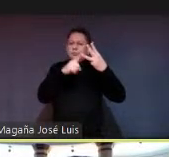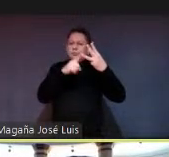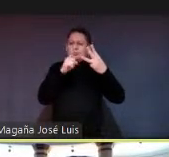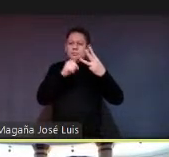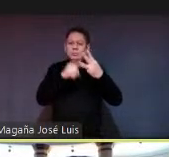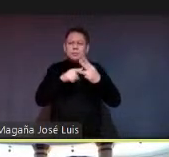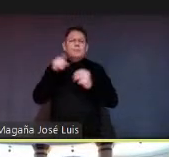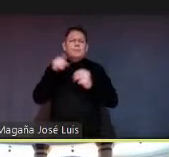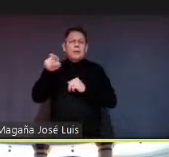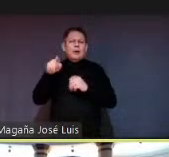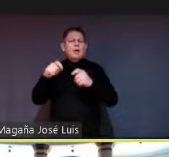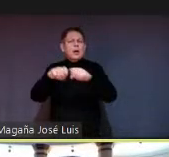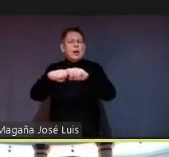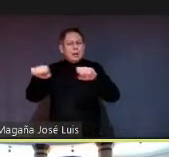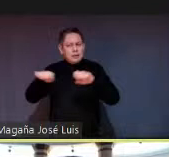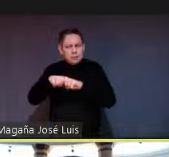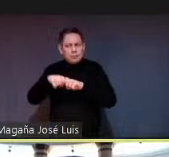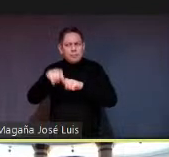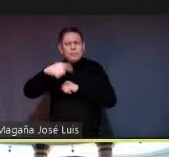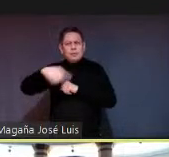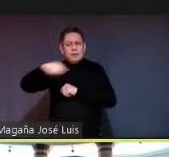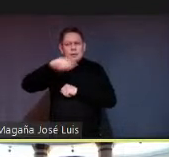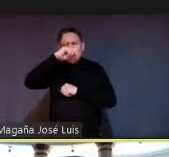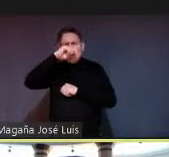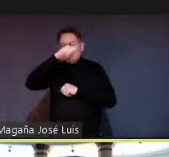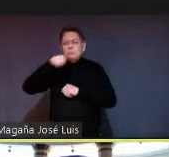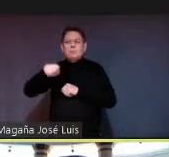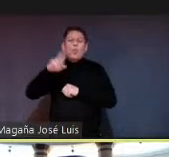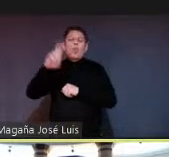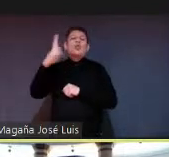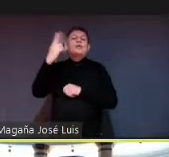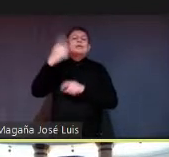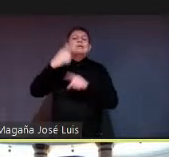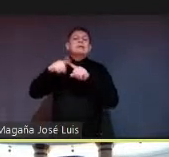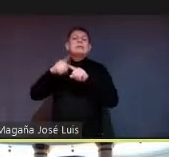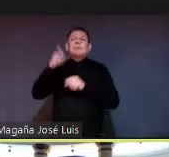group of professors visited 4 universities